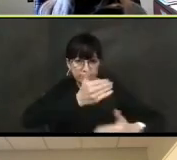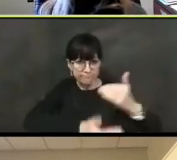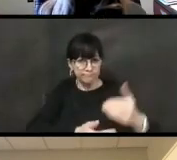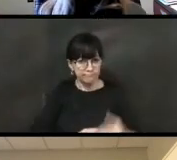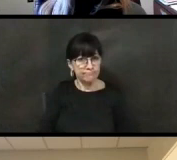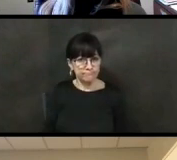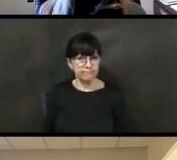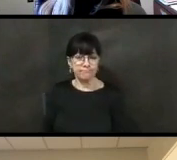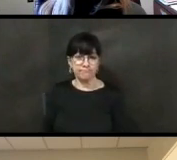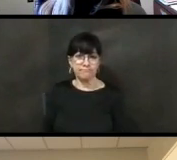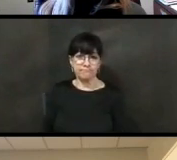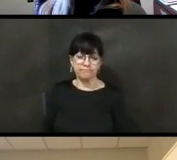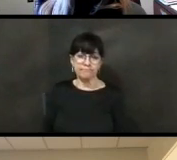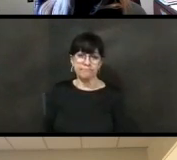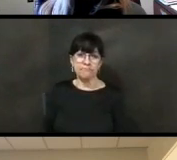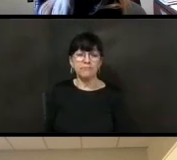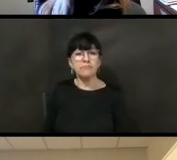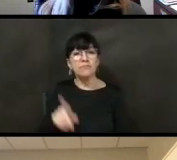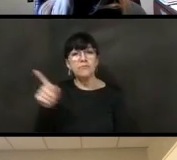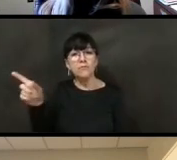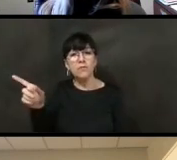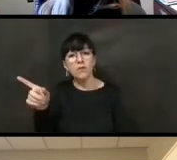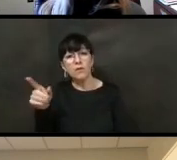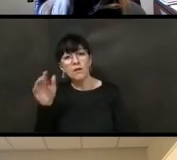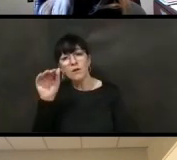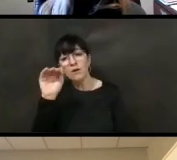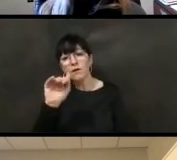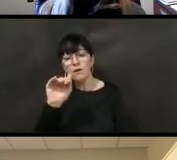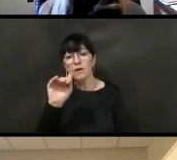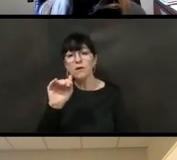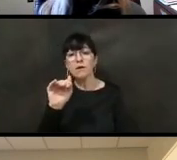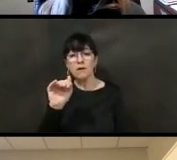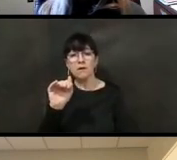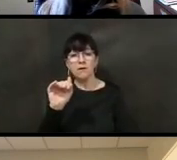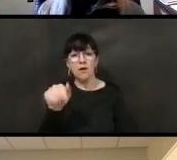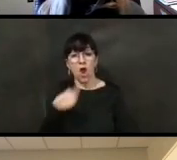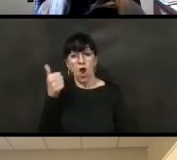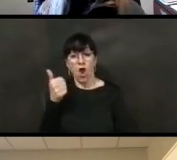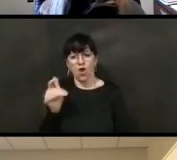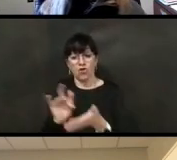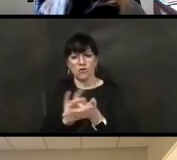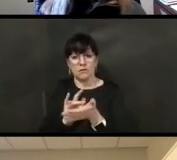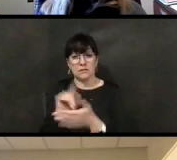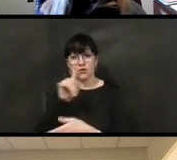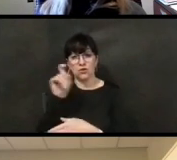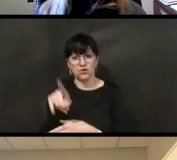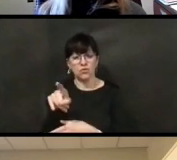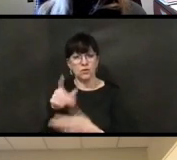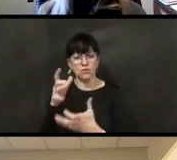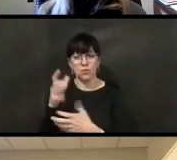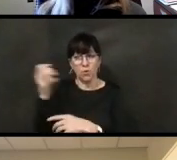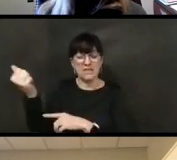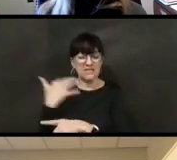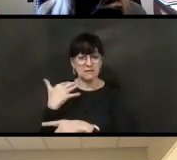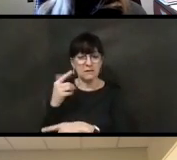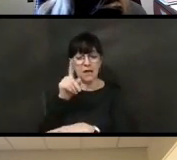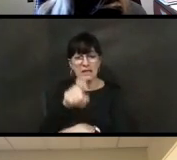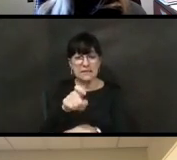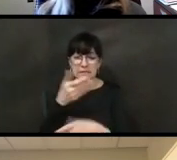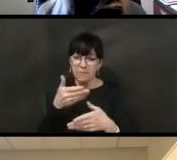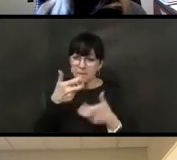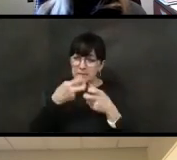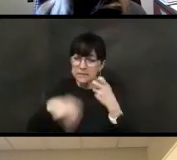Thank you, Dr. Rattay. And a medical question follow-up here from Nancy, pre-submitted, who asks, this might be a difficult question, but